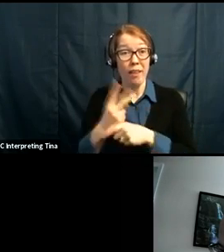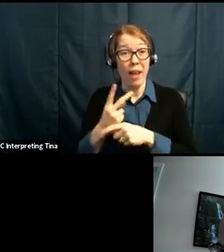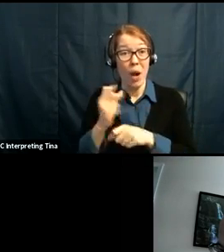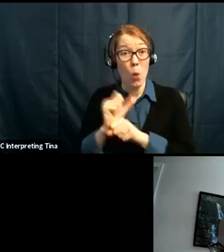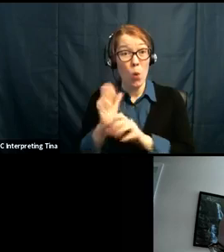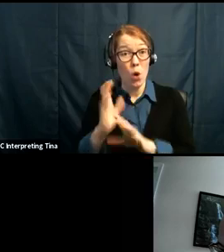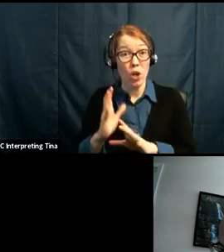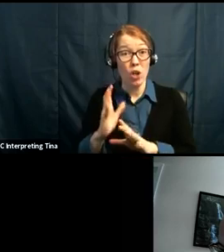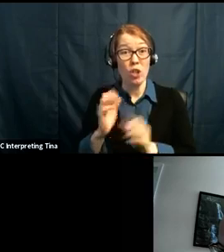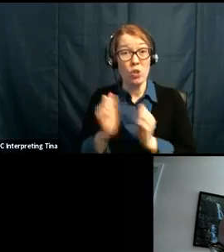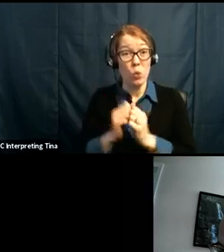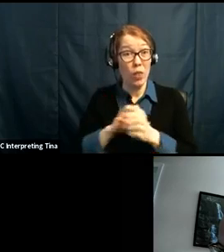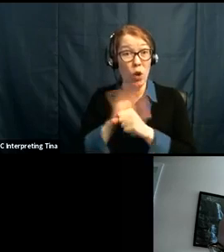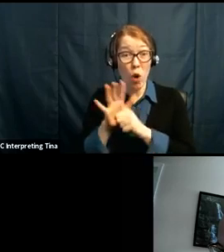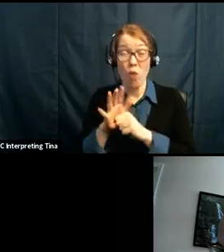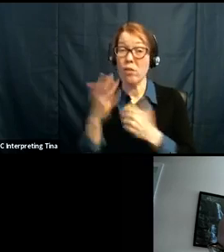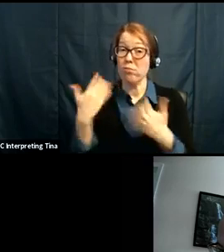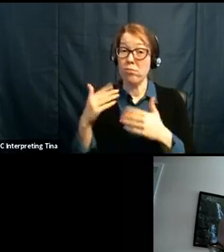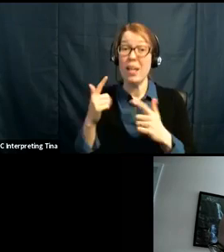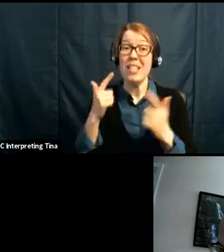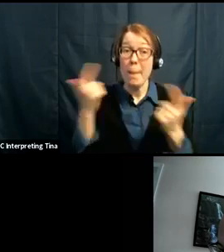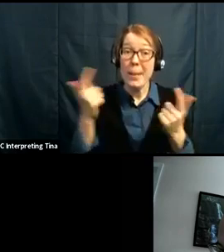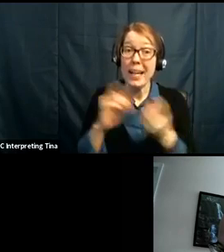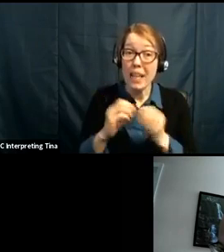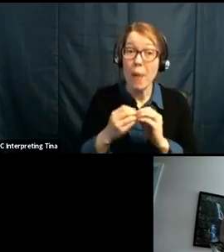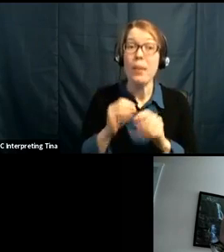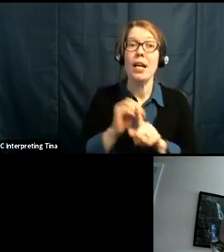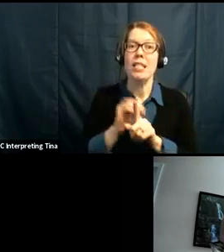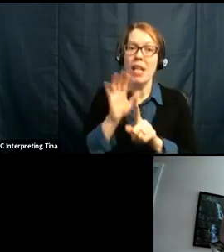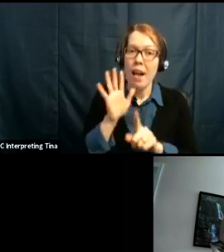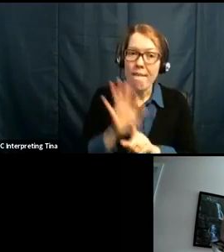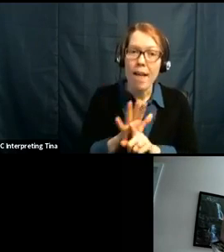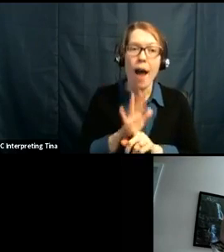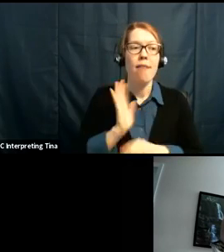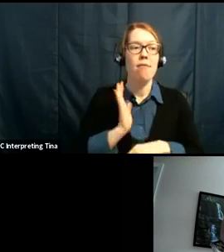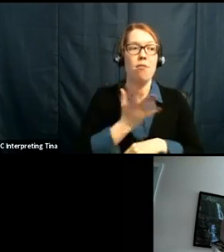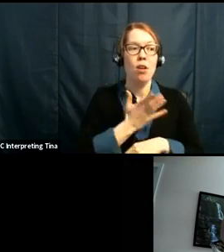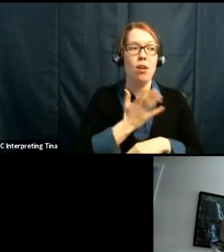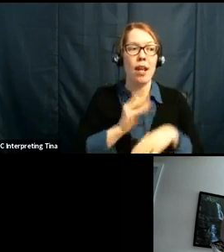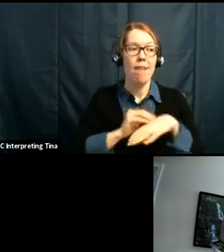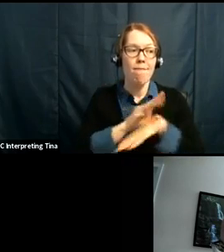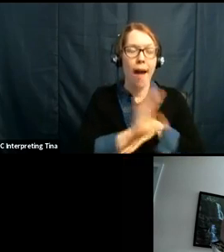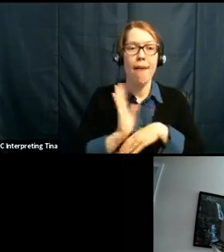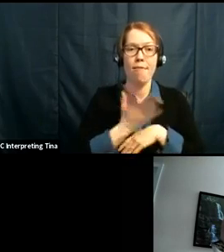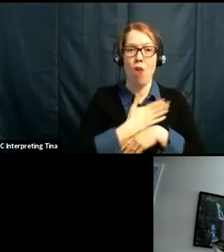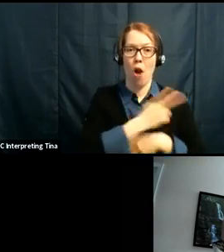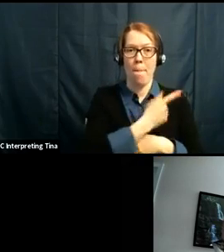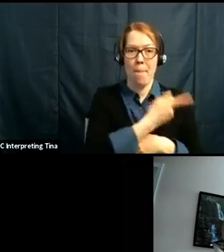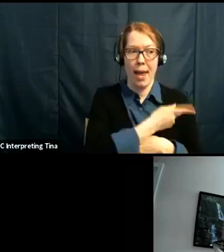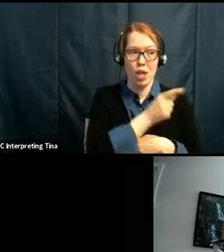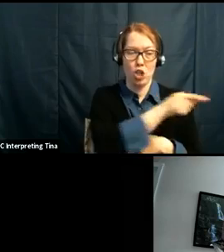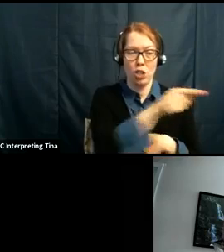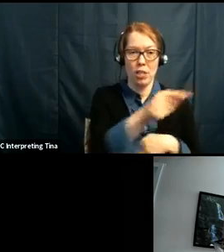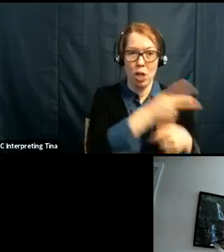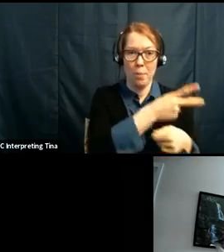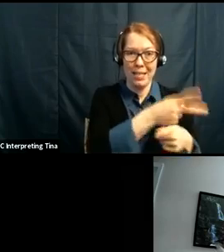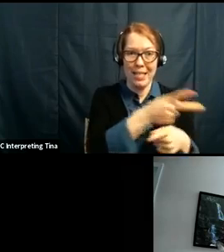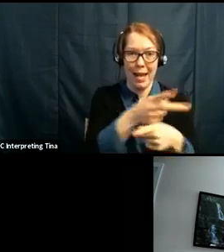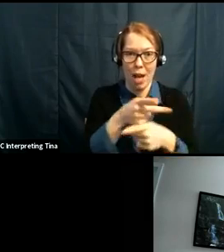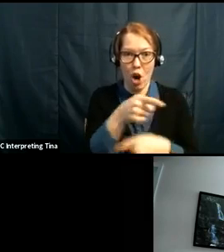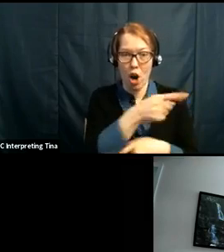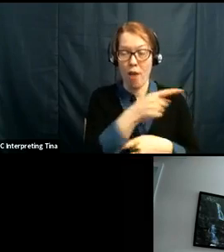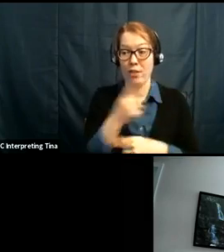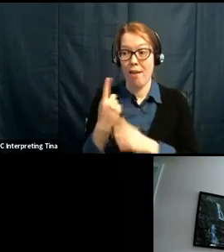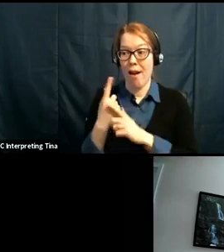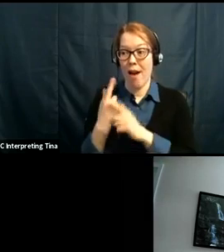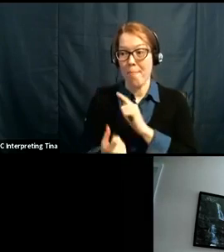COVID is a significant number, because it does affect our ability to efficiently and effectively care for people as we would